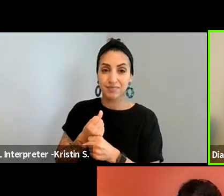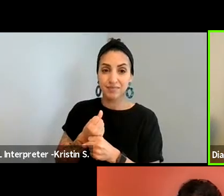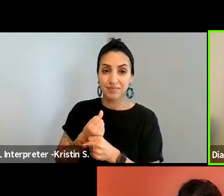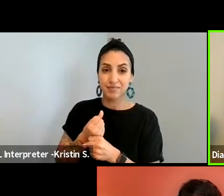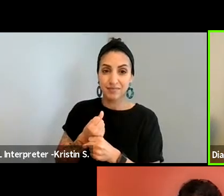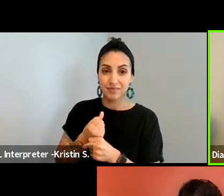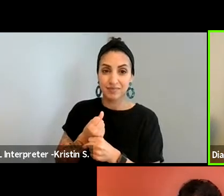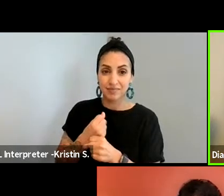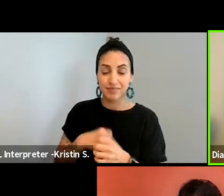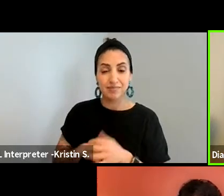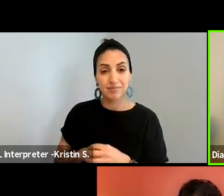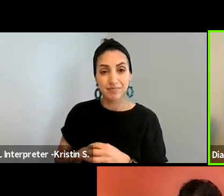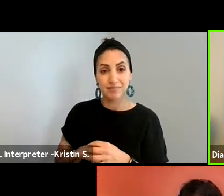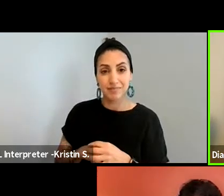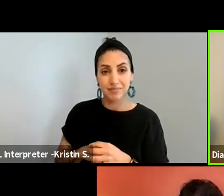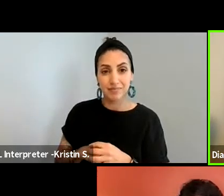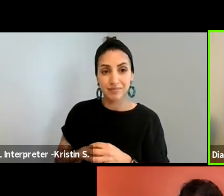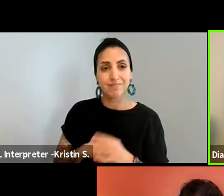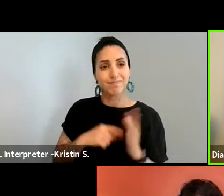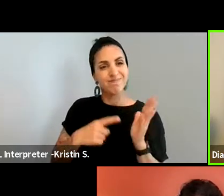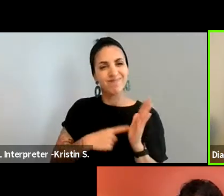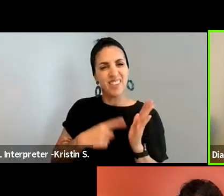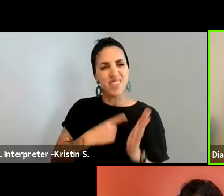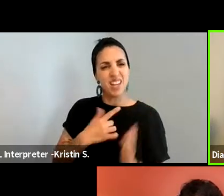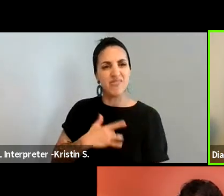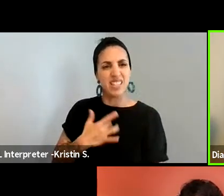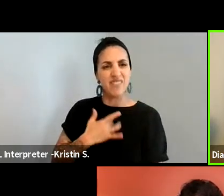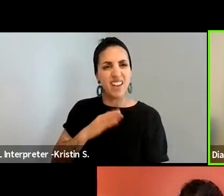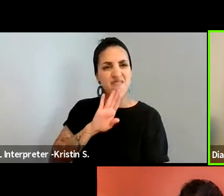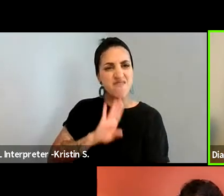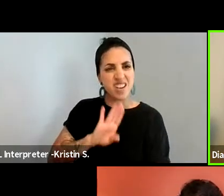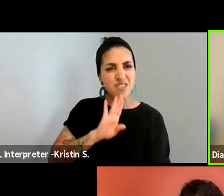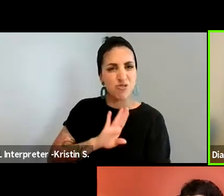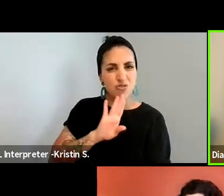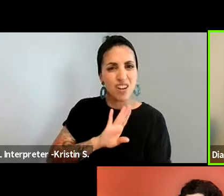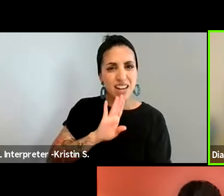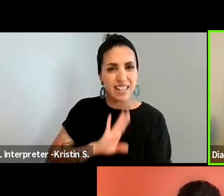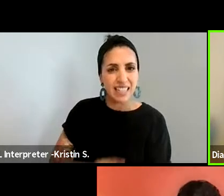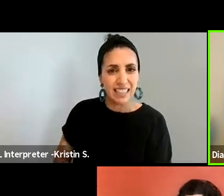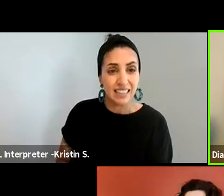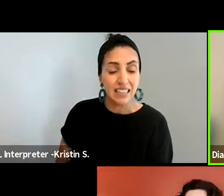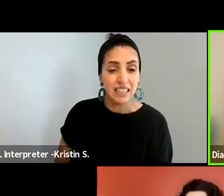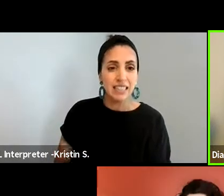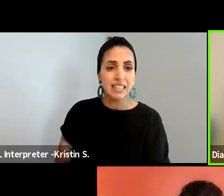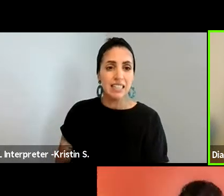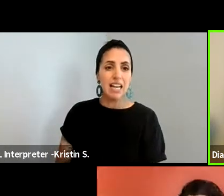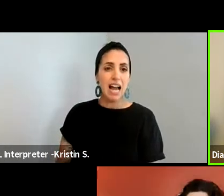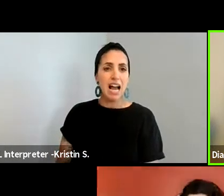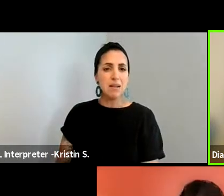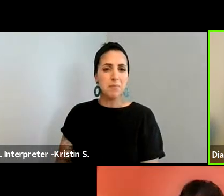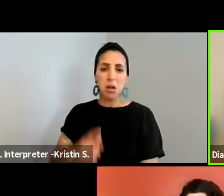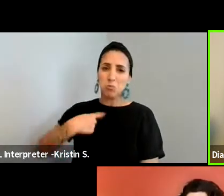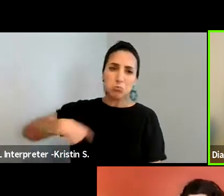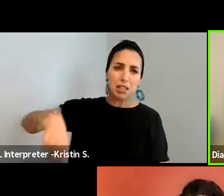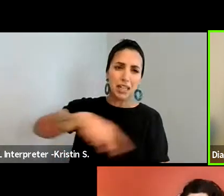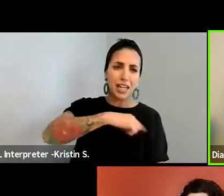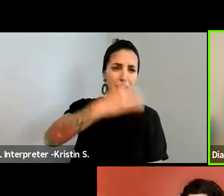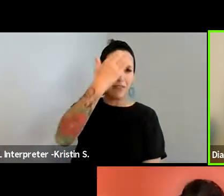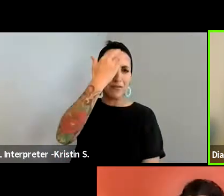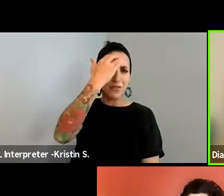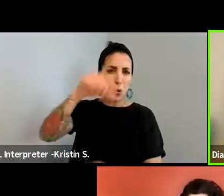sometimes that gets frustrating, because Christine and I have known each other years, even though we're both